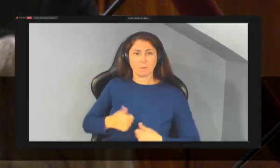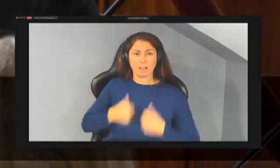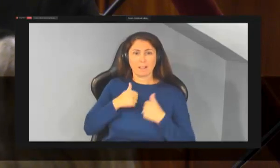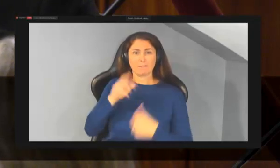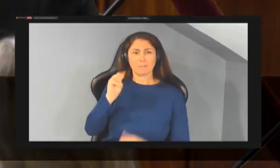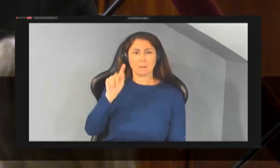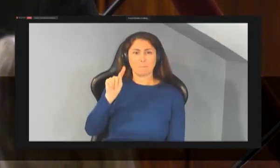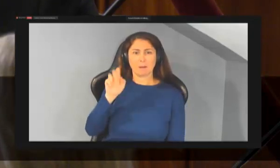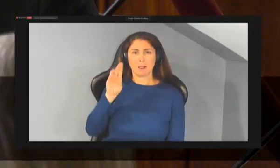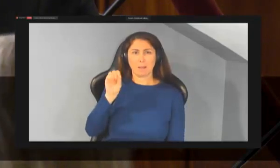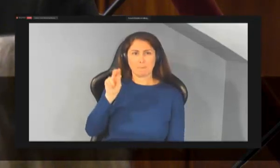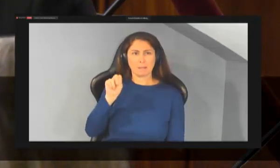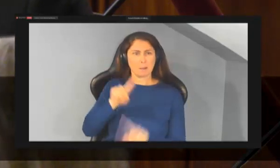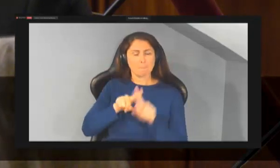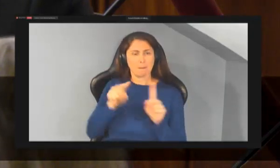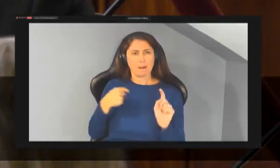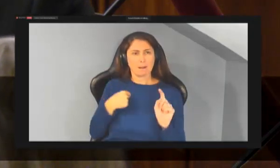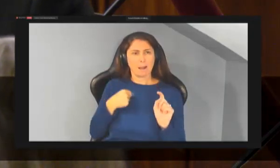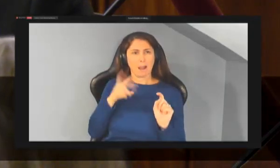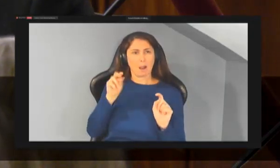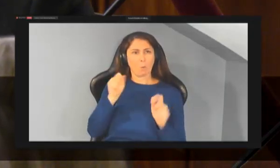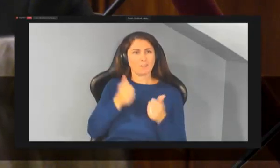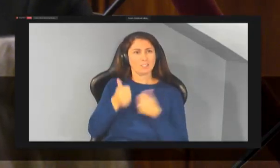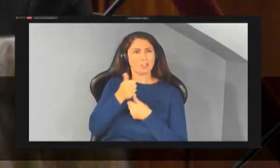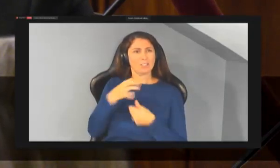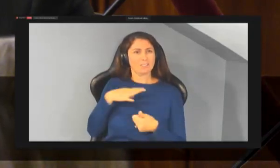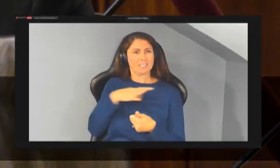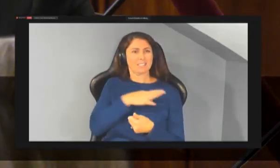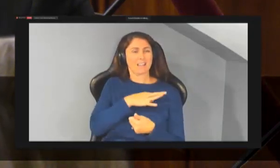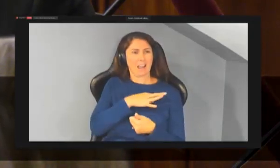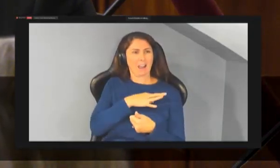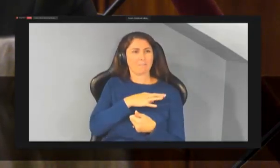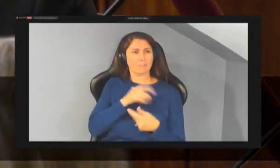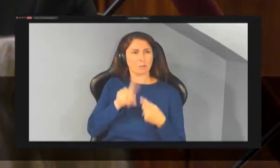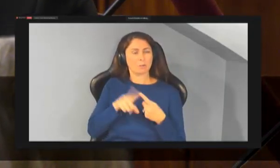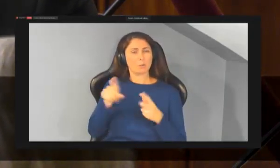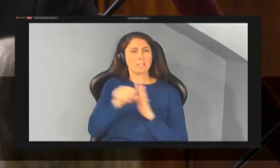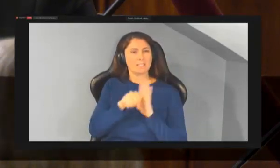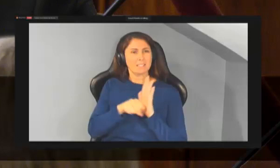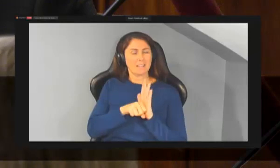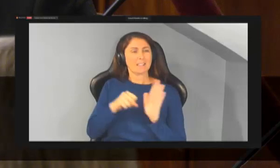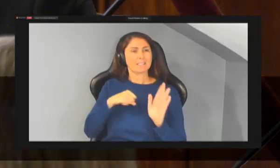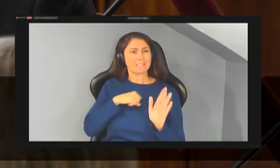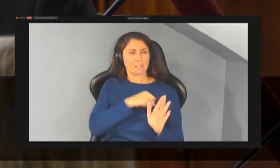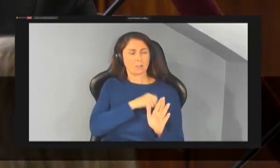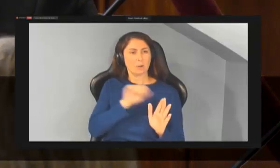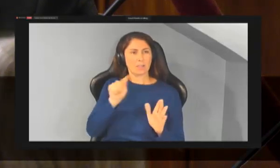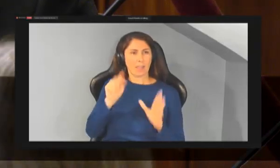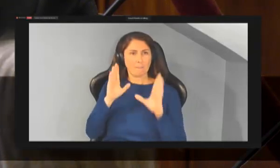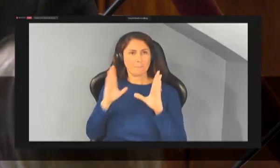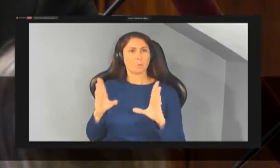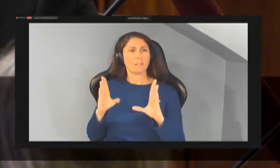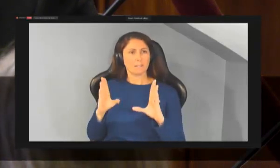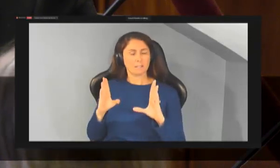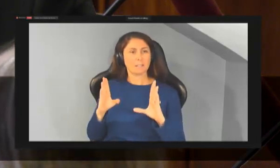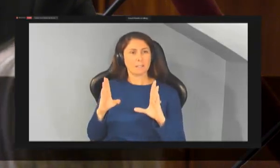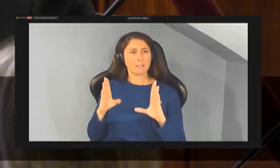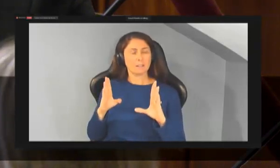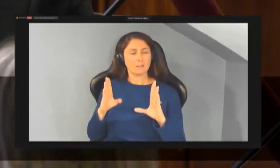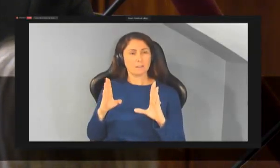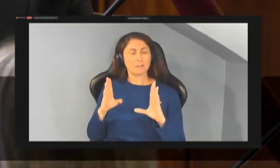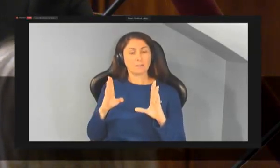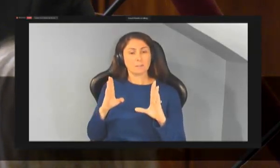but I was the chief of staff to the then state senator for Mount Lebanon at the period where the municipality